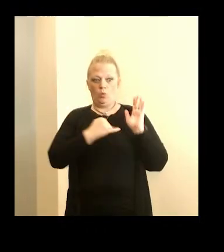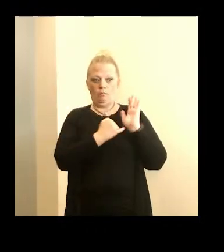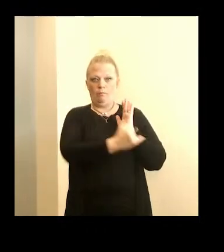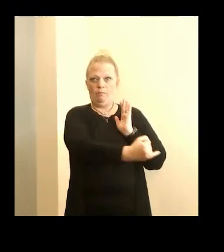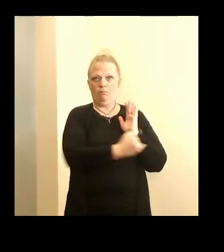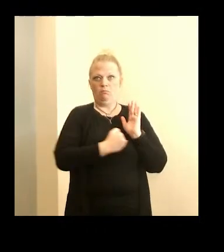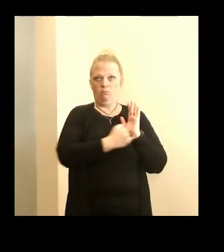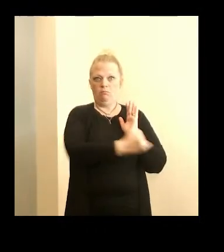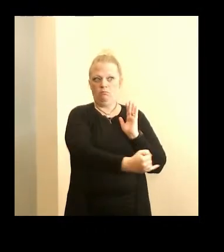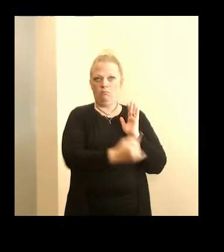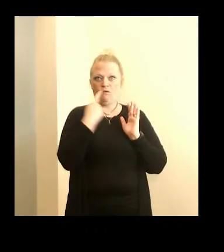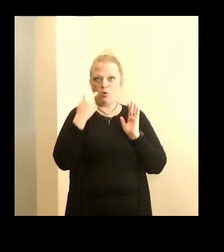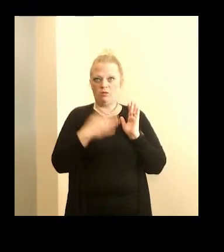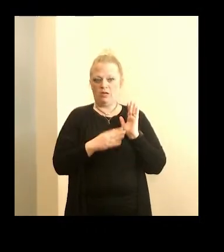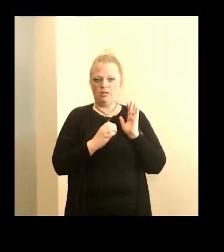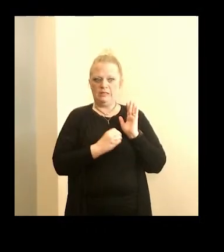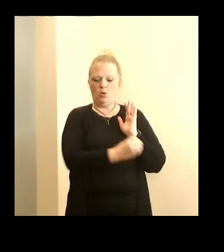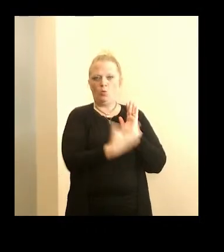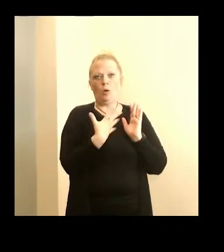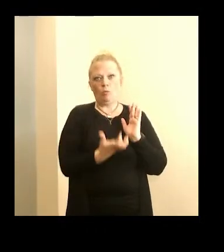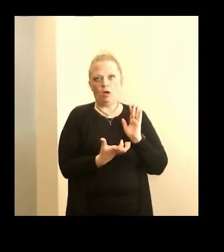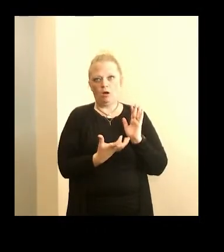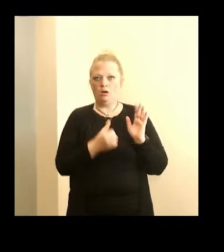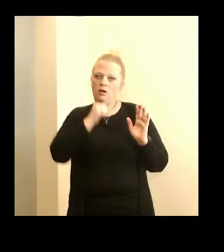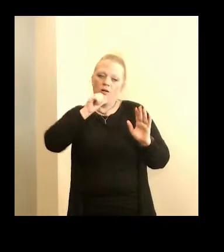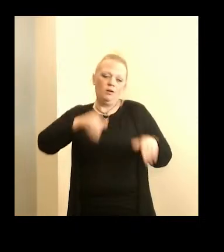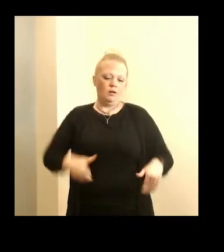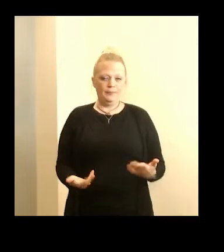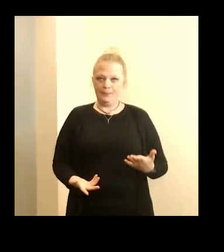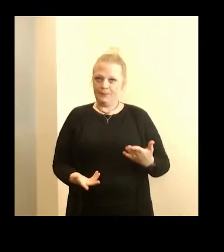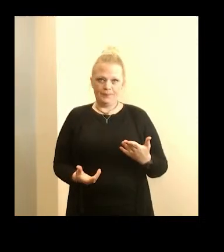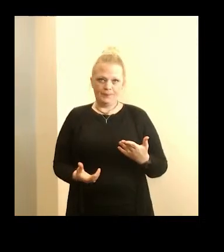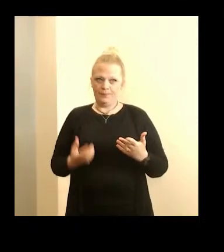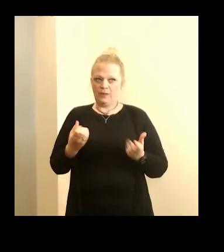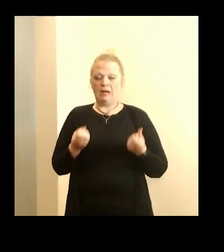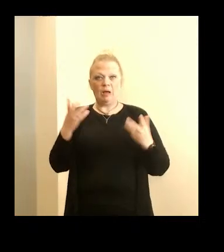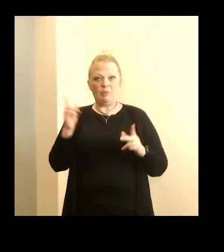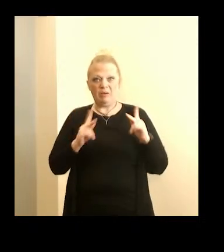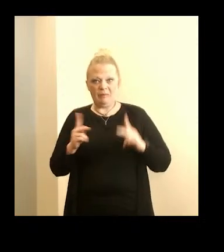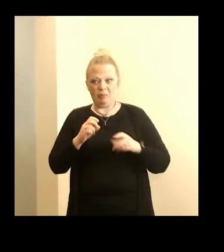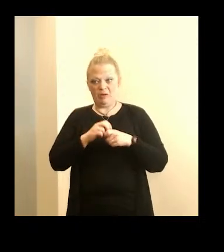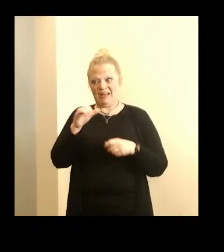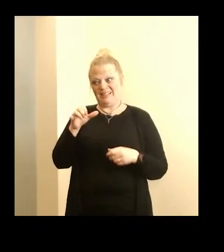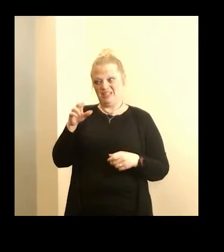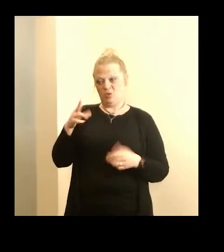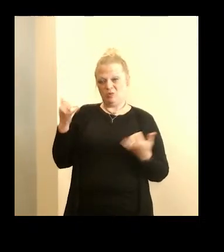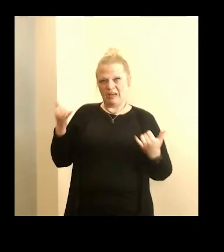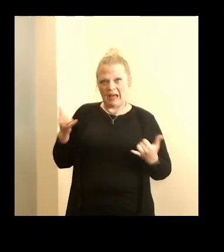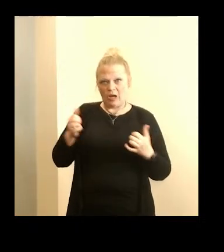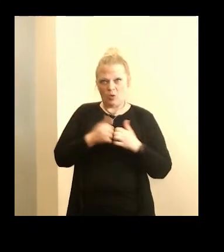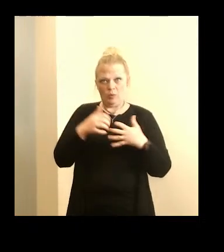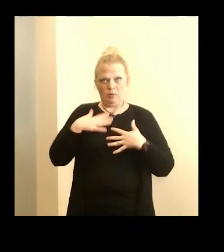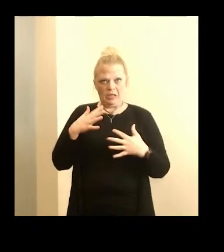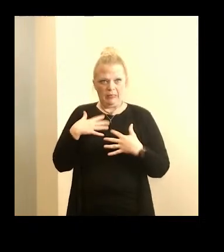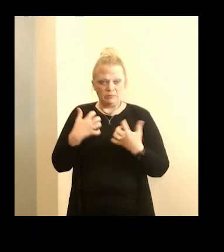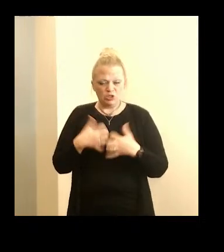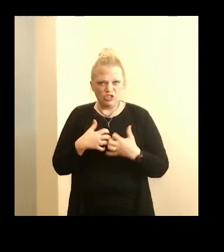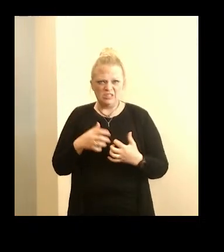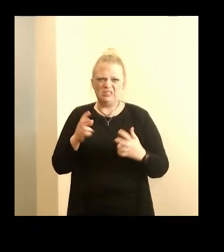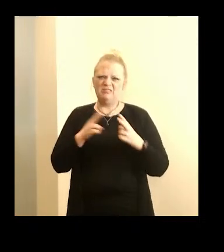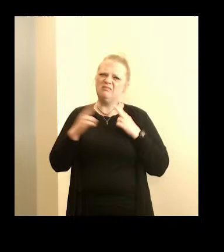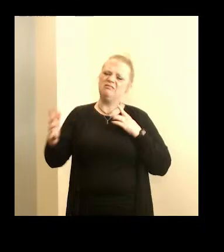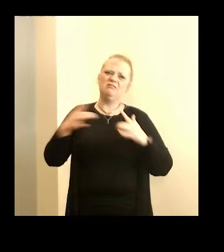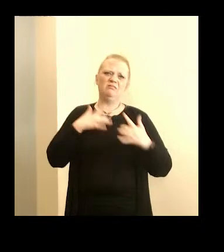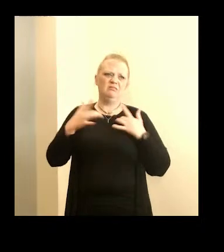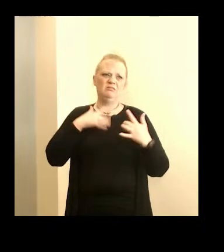the time. We're just not there yet. And considering the number of people in the ICU that are on an airway assist, I'm very concerned